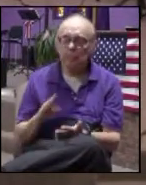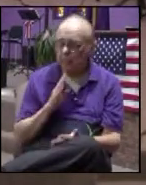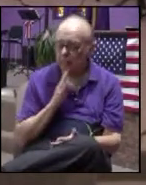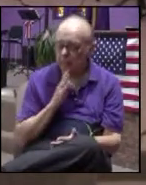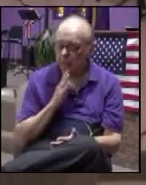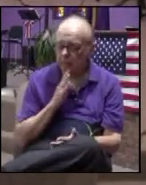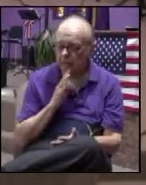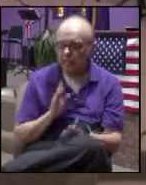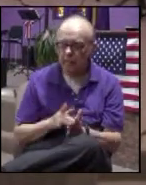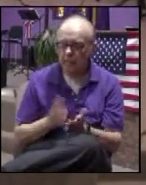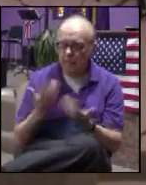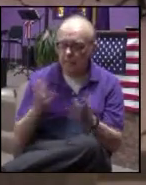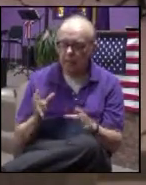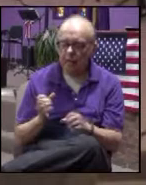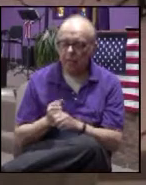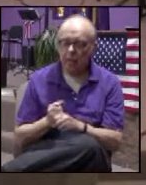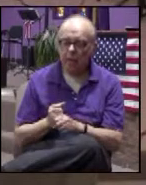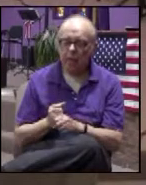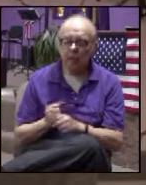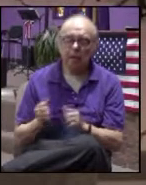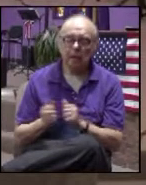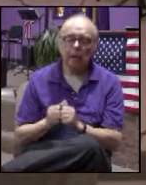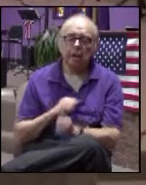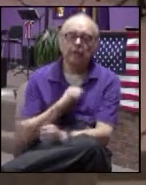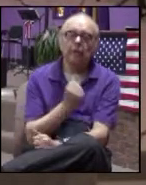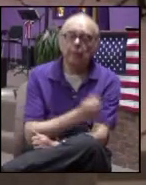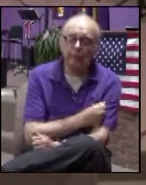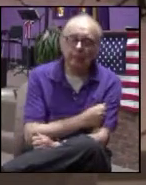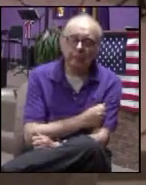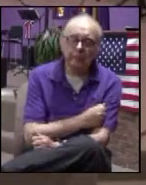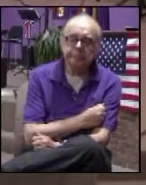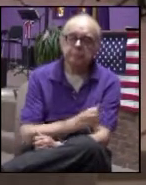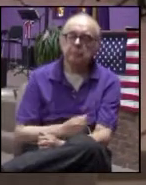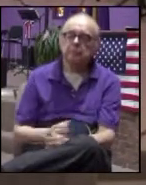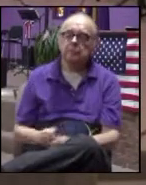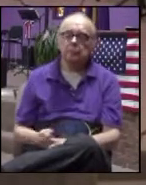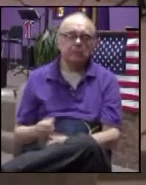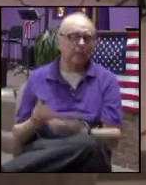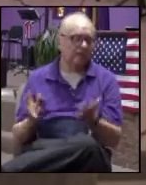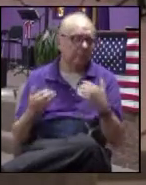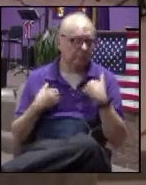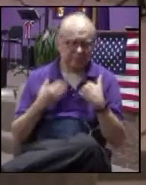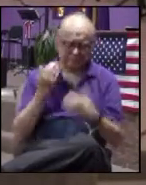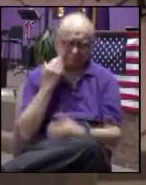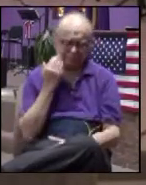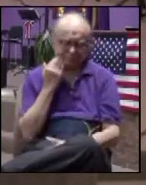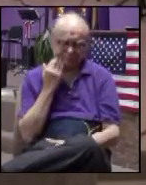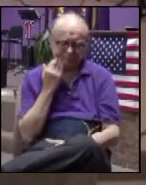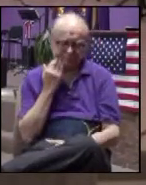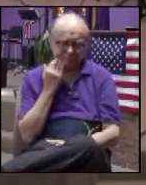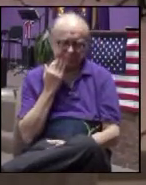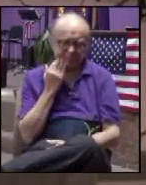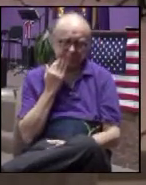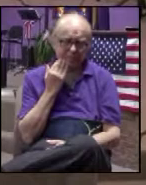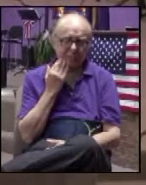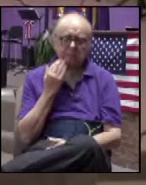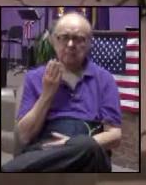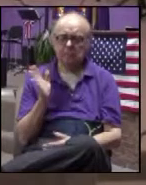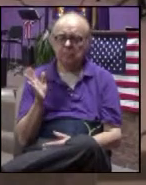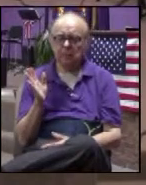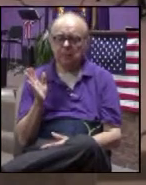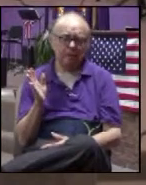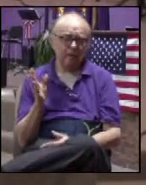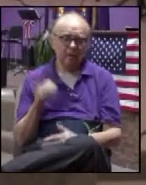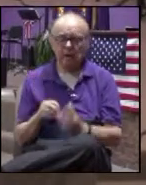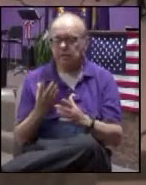has already obtained his smisha. He already knows the ins